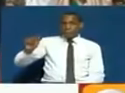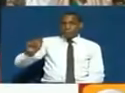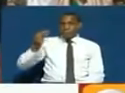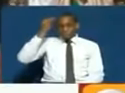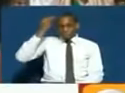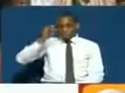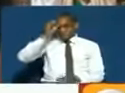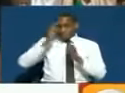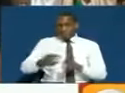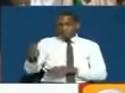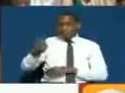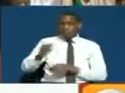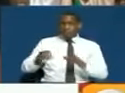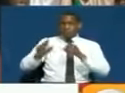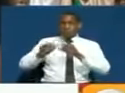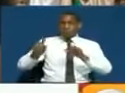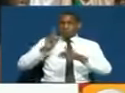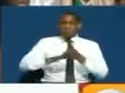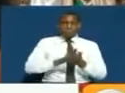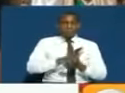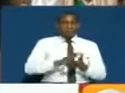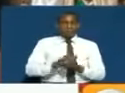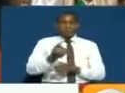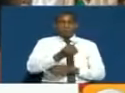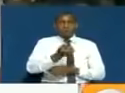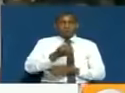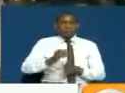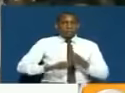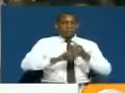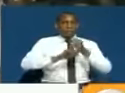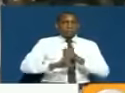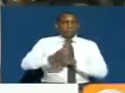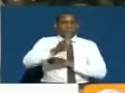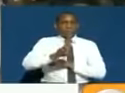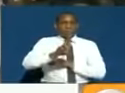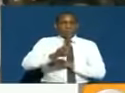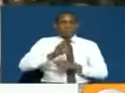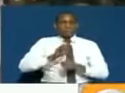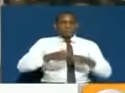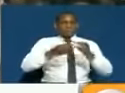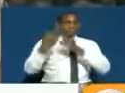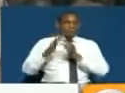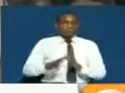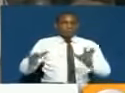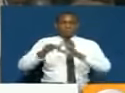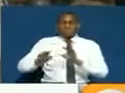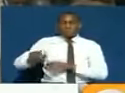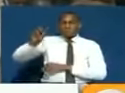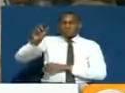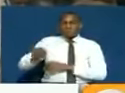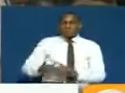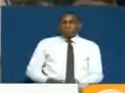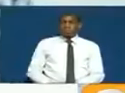counterpart Ali Roba, who had labeled Yatani as nothing more than an errand boy for President Uhuru Kenyatta, tasked with unifying the northern